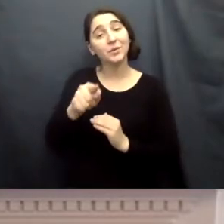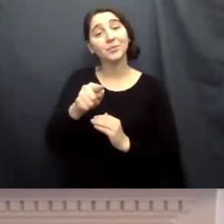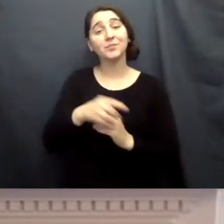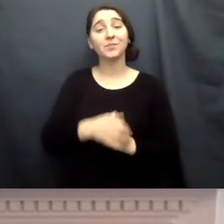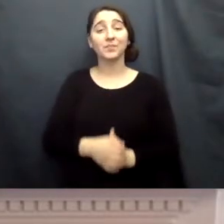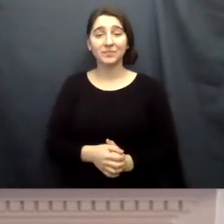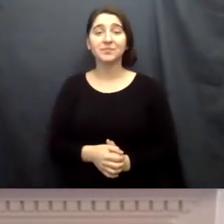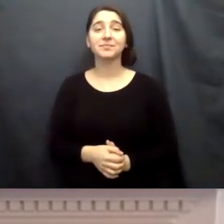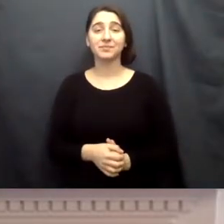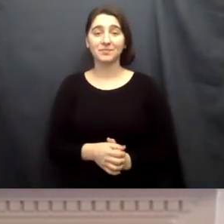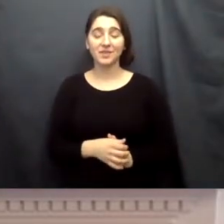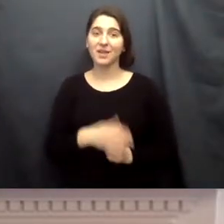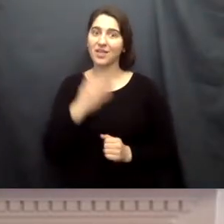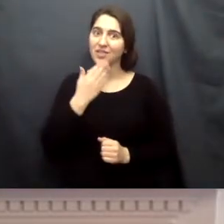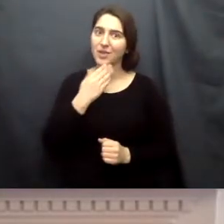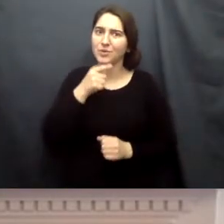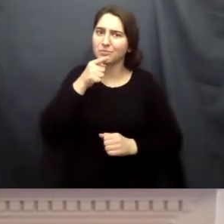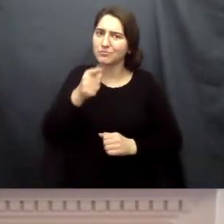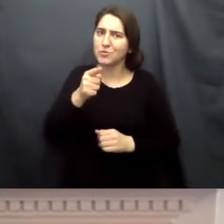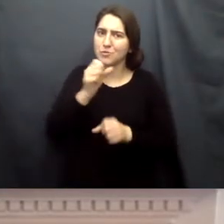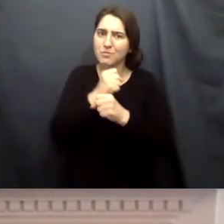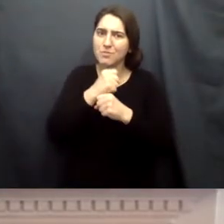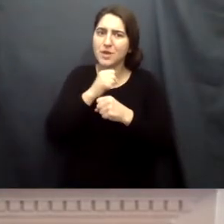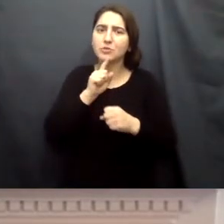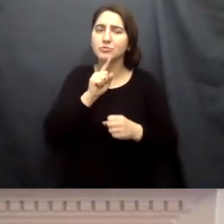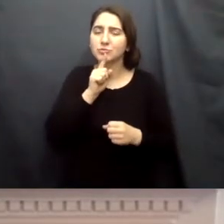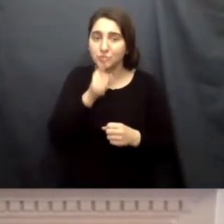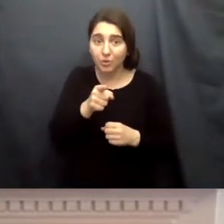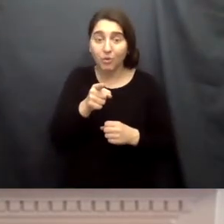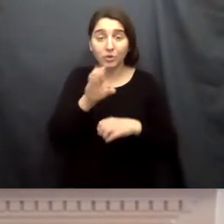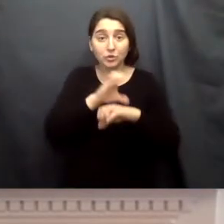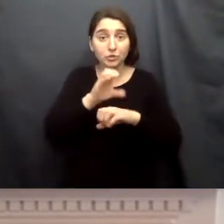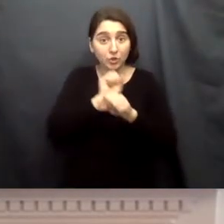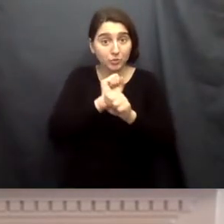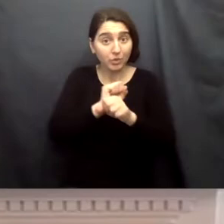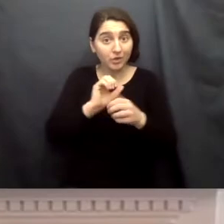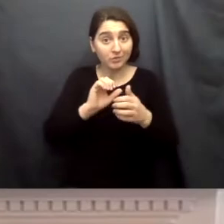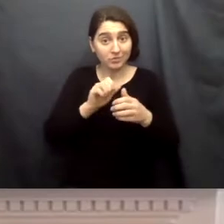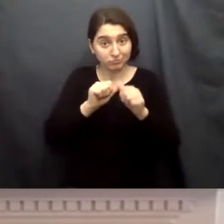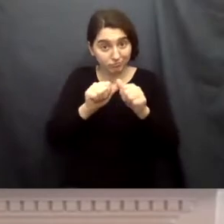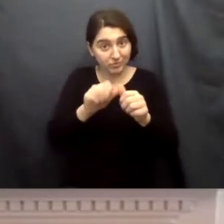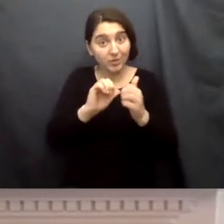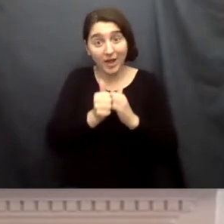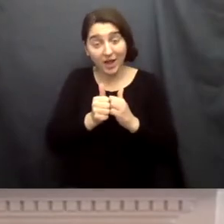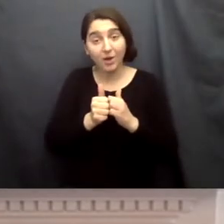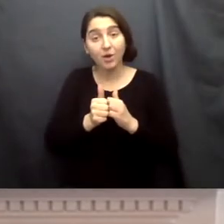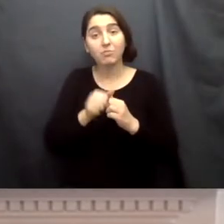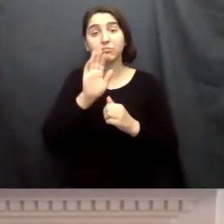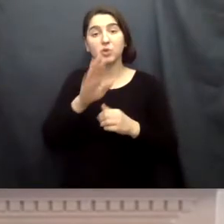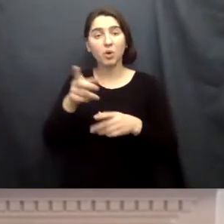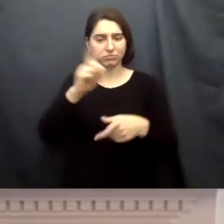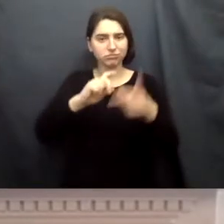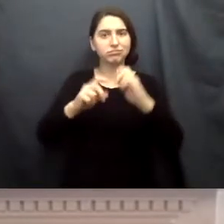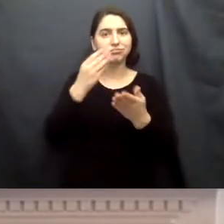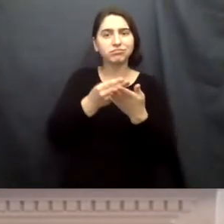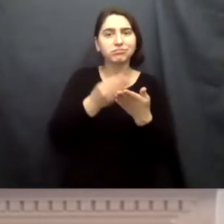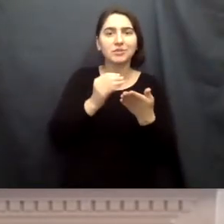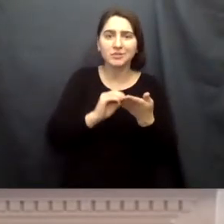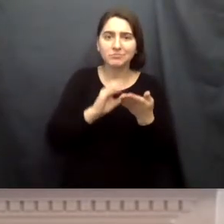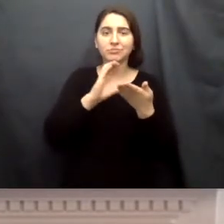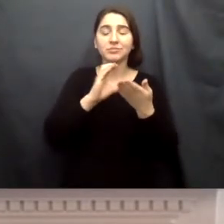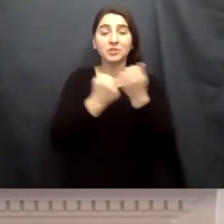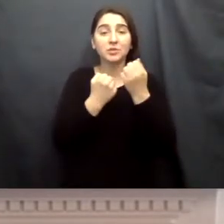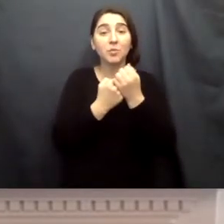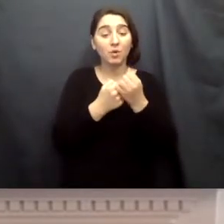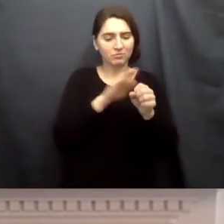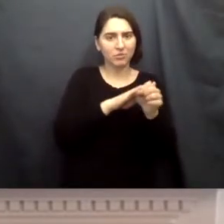Thank you for ensuring that the work of church continues through your offerings. Your gifts support our local and global